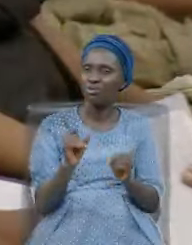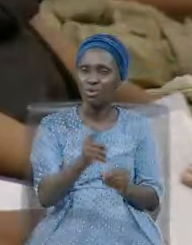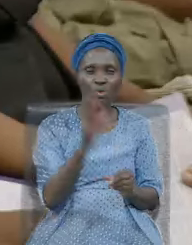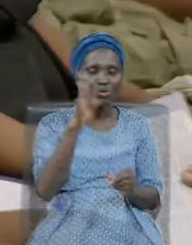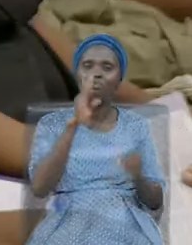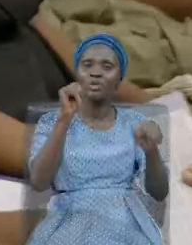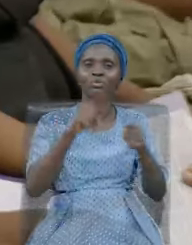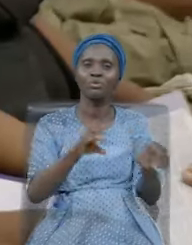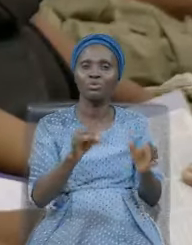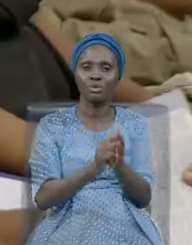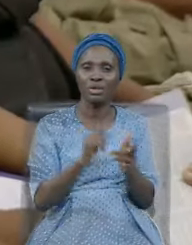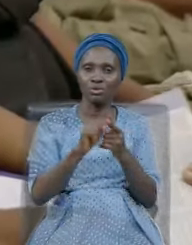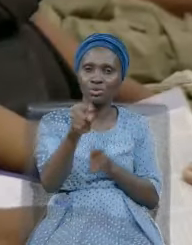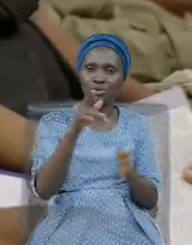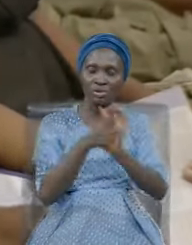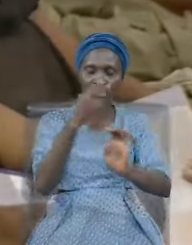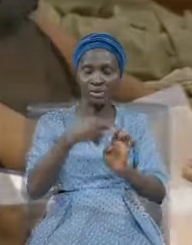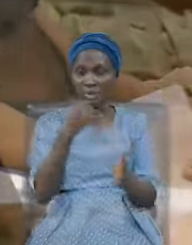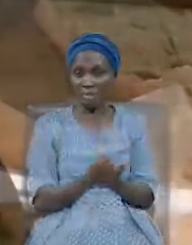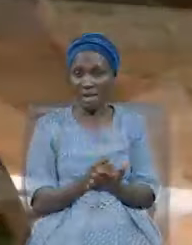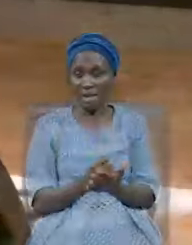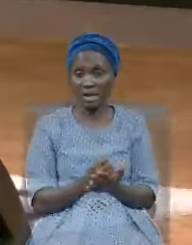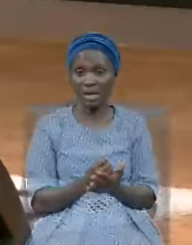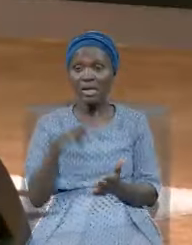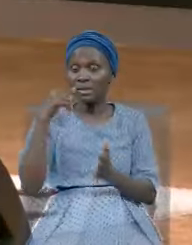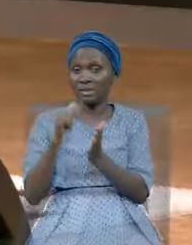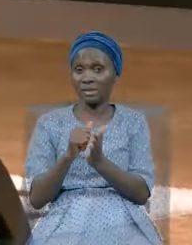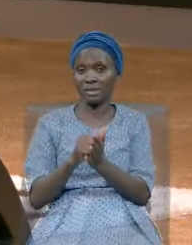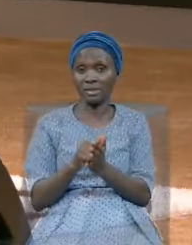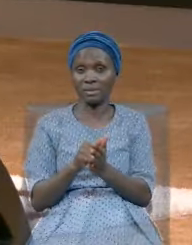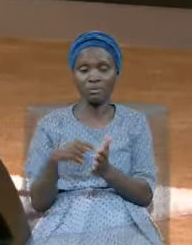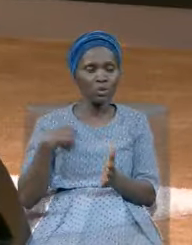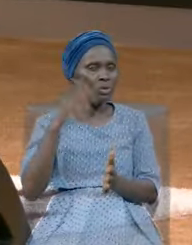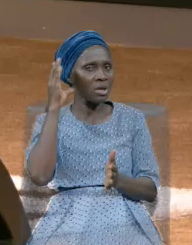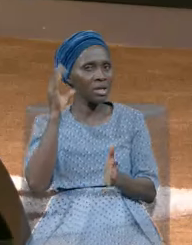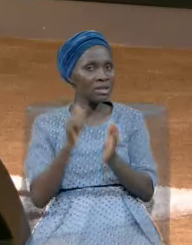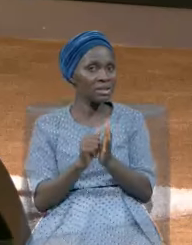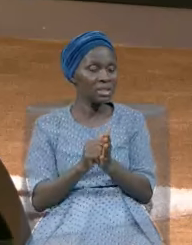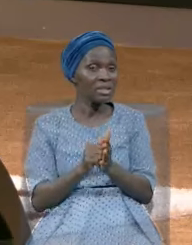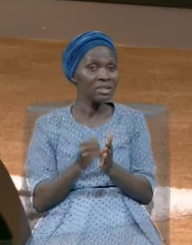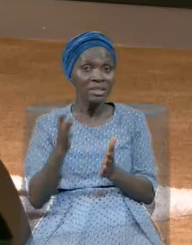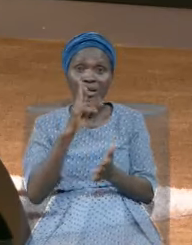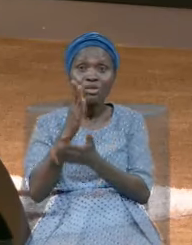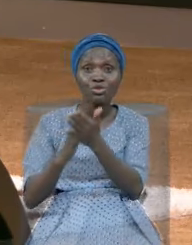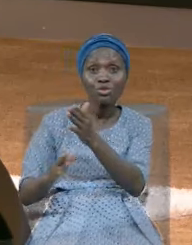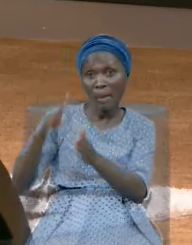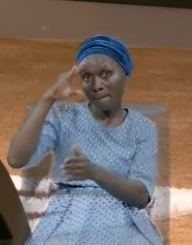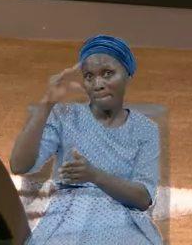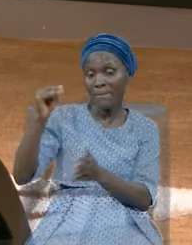It says, for there are certain men crept in, certain women crept